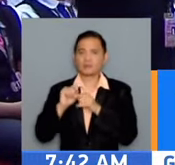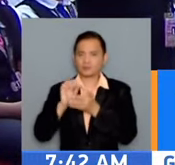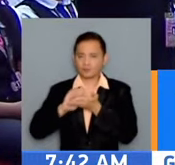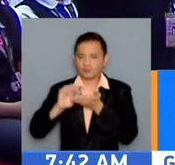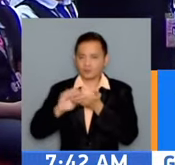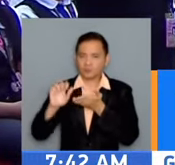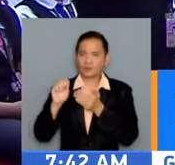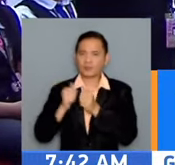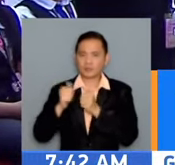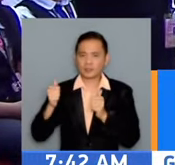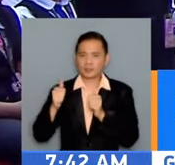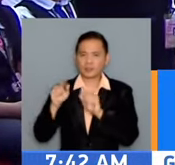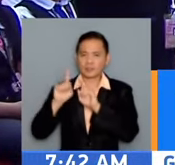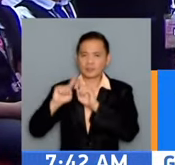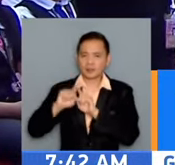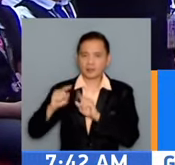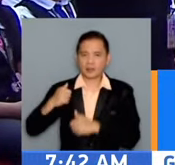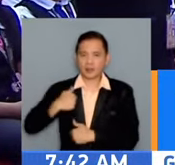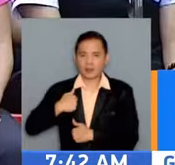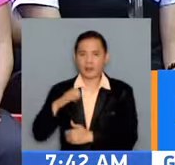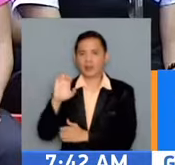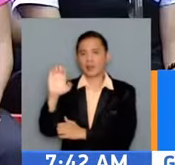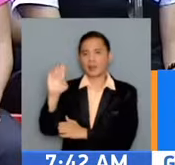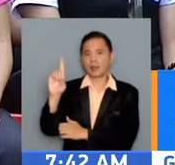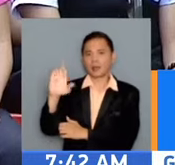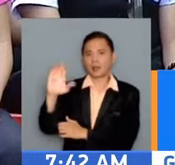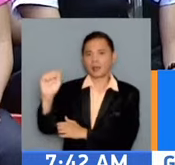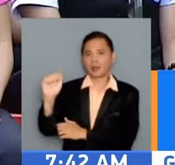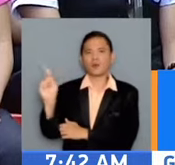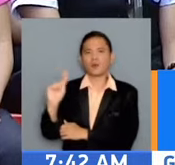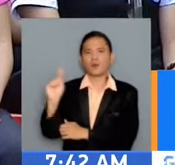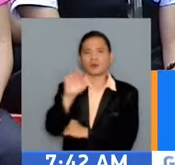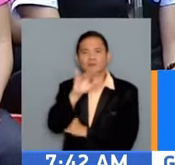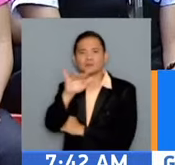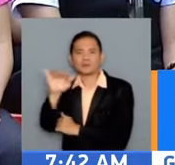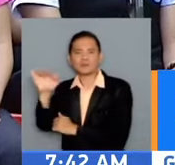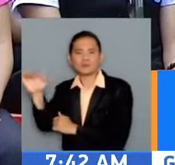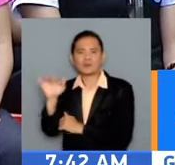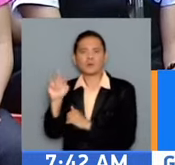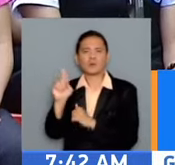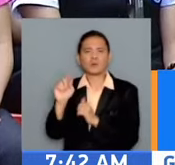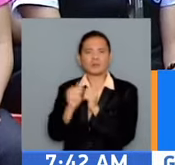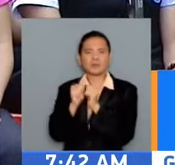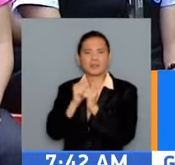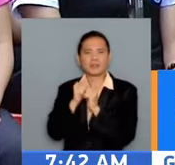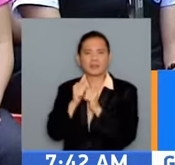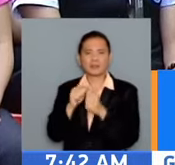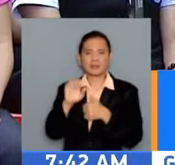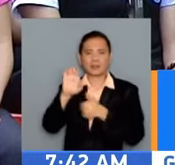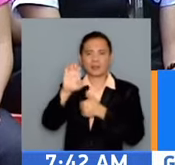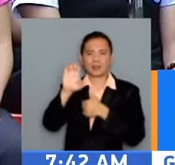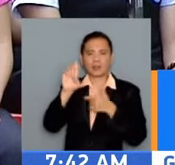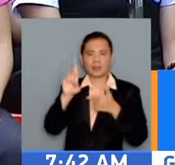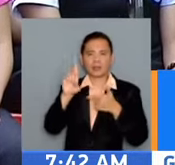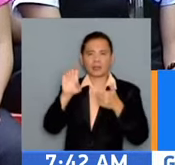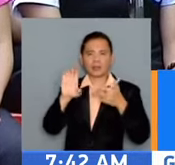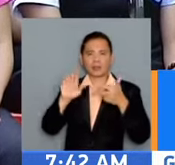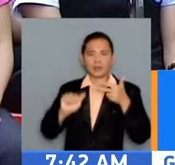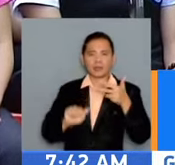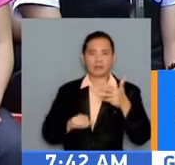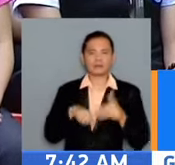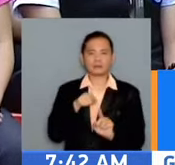our forces. What does EDCA stand for? What does EDCA stand for? It's a key pillar of the